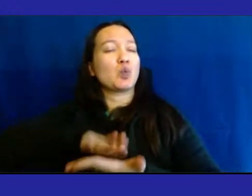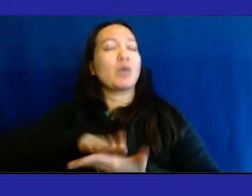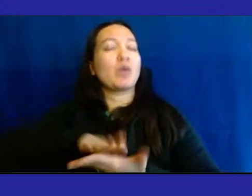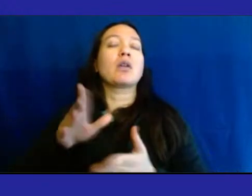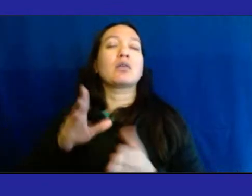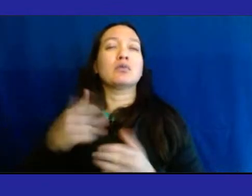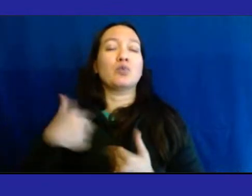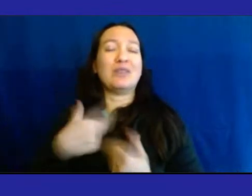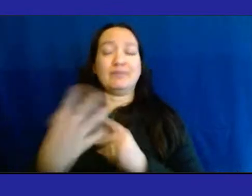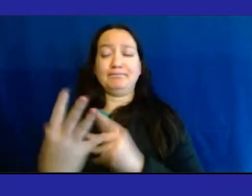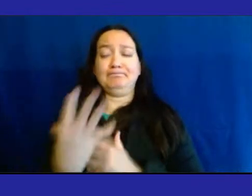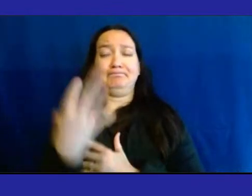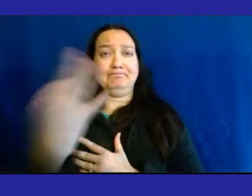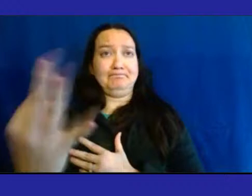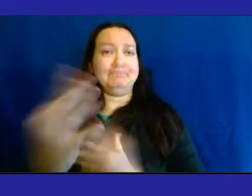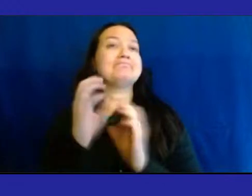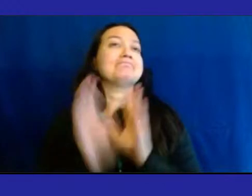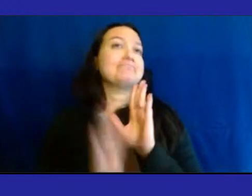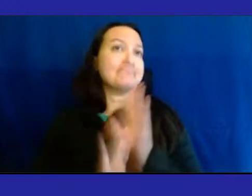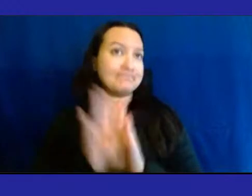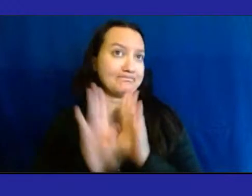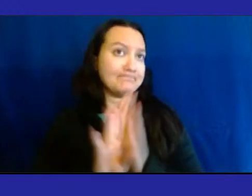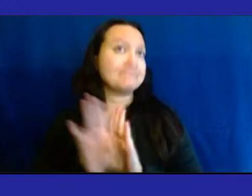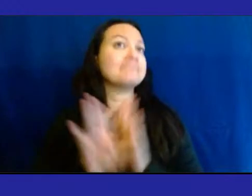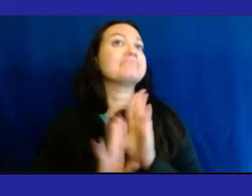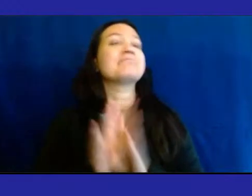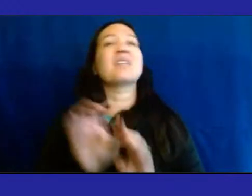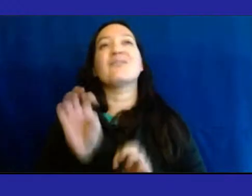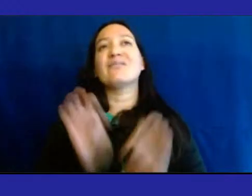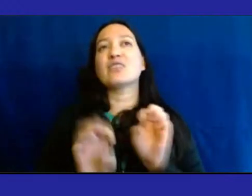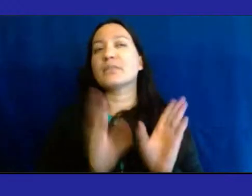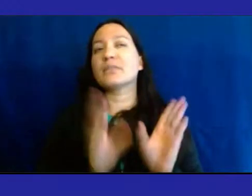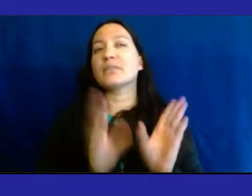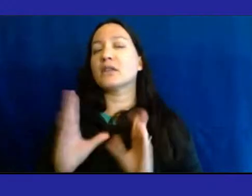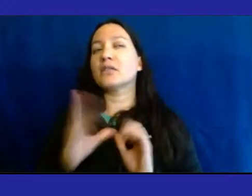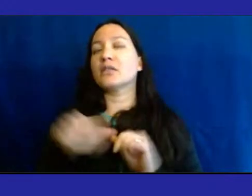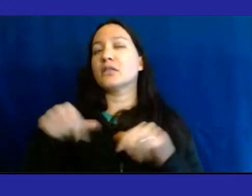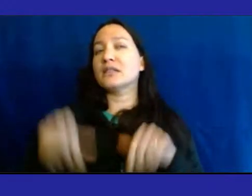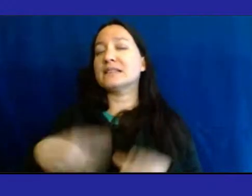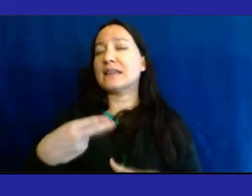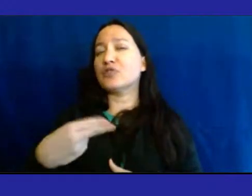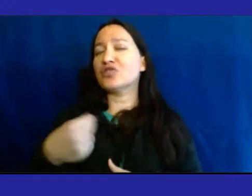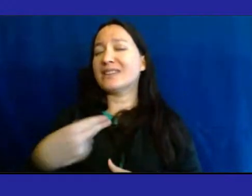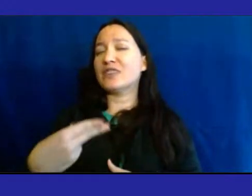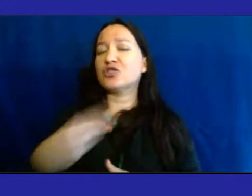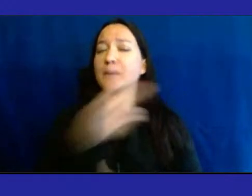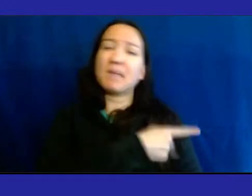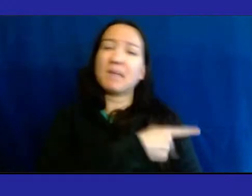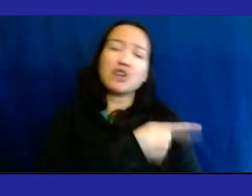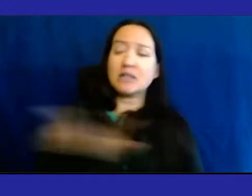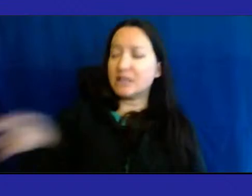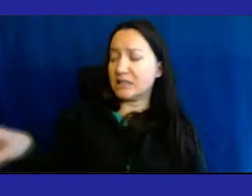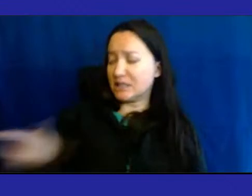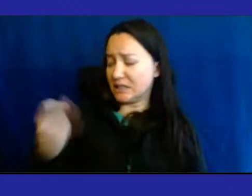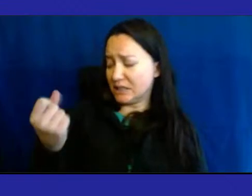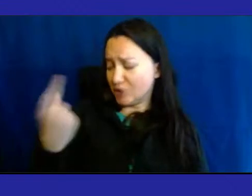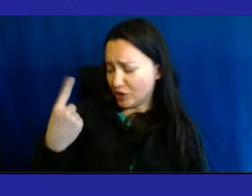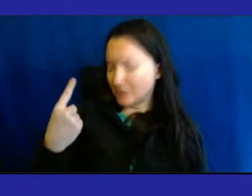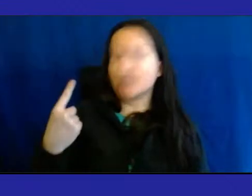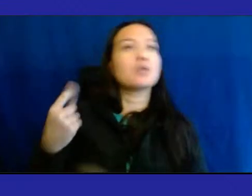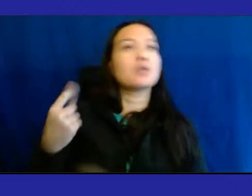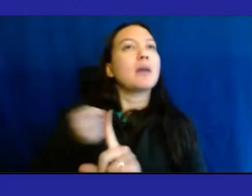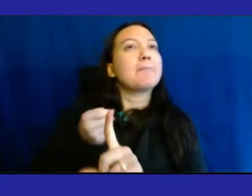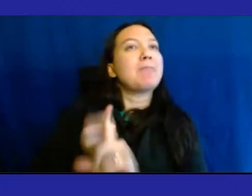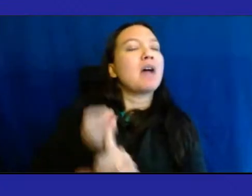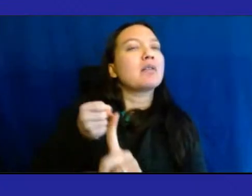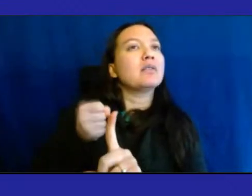us develop an evaluation plan for health and hospitals, for our patients, to understand what is the impact of